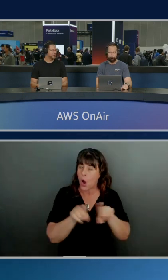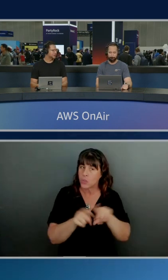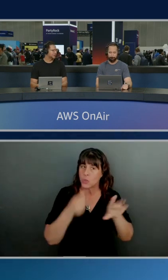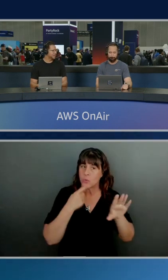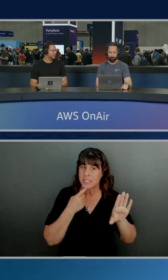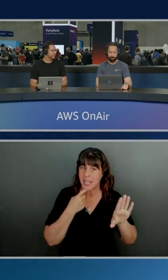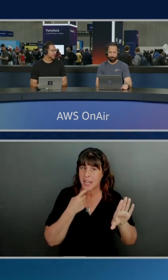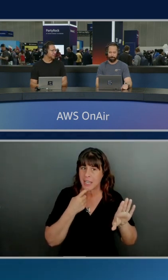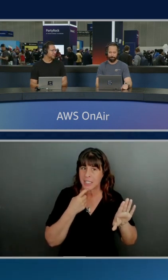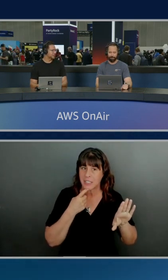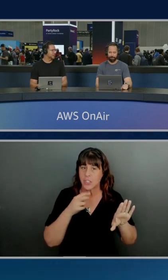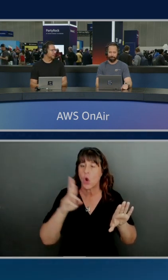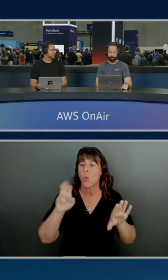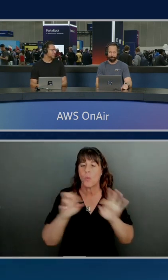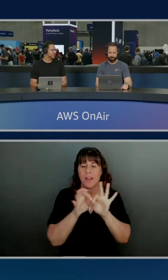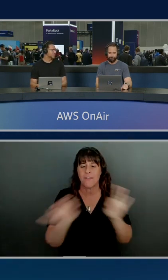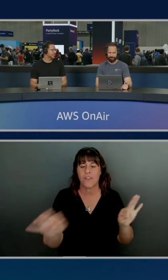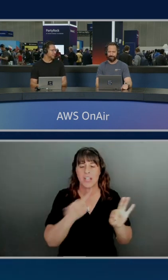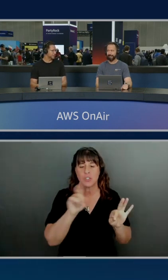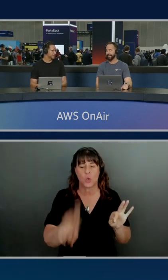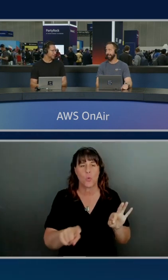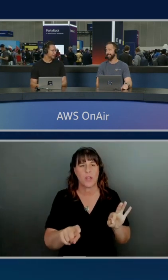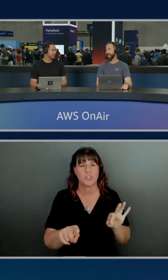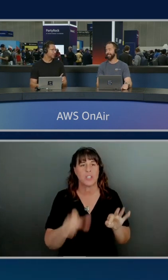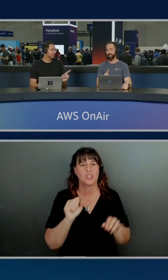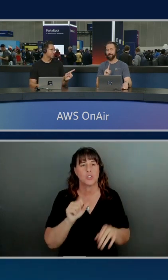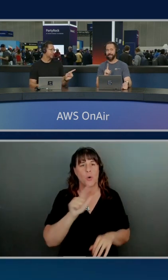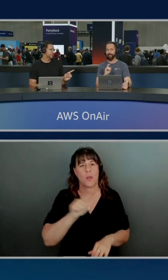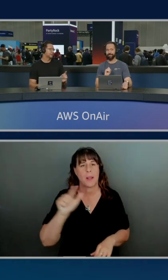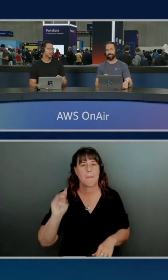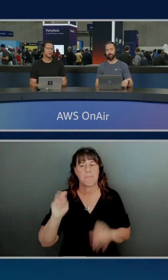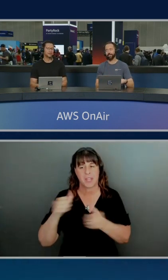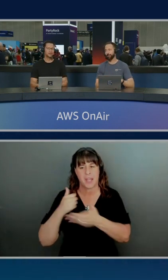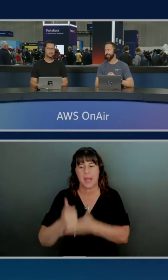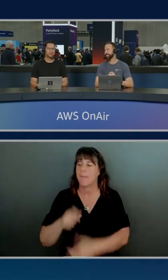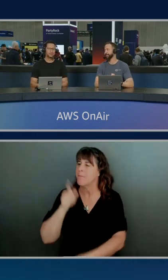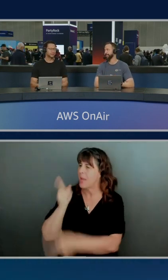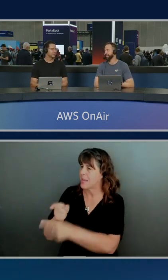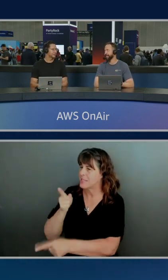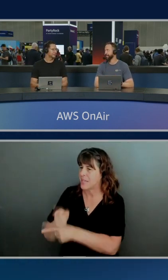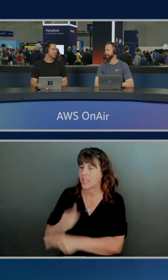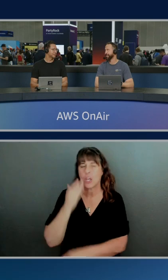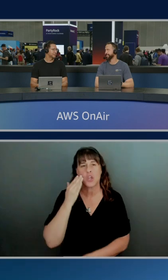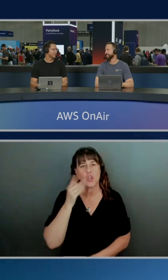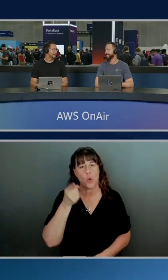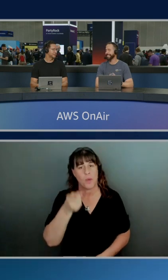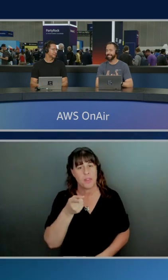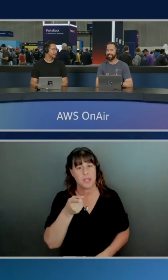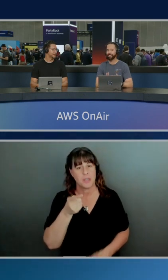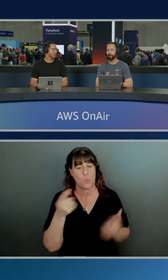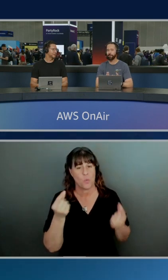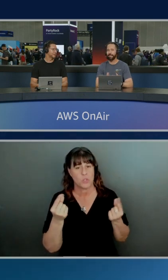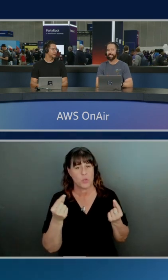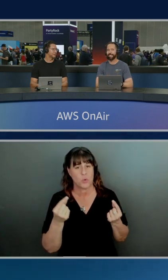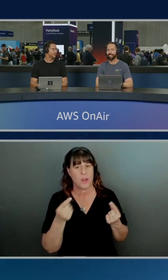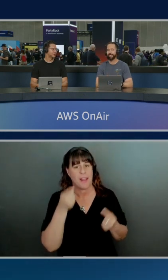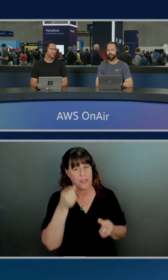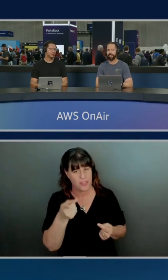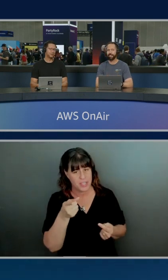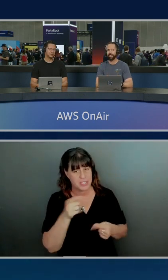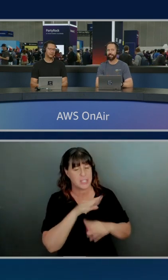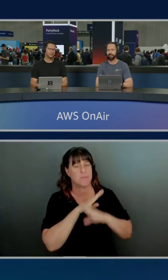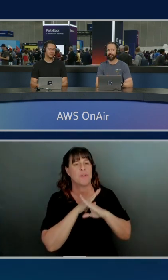to rephrase the question so that way the large language model can help. Exactly. Now, you know what this really is doing under the hood? This is